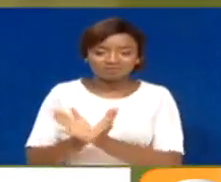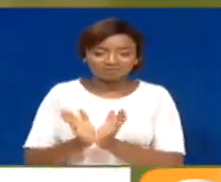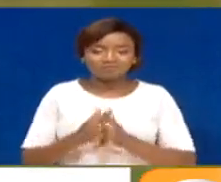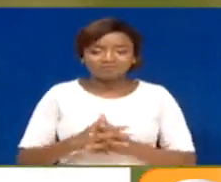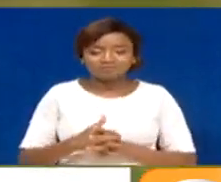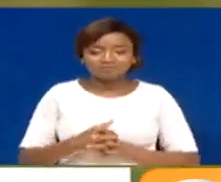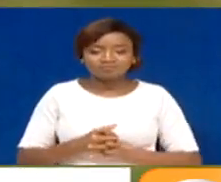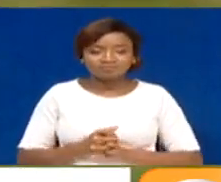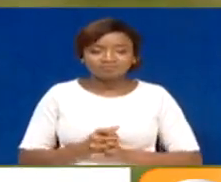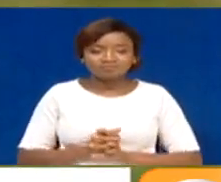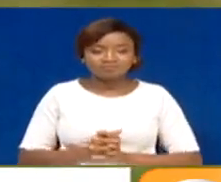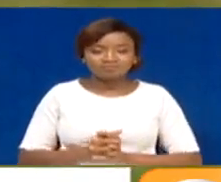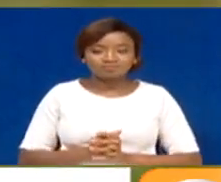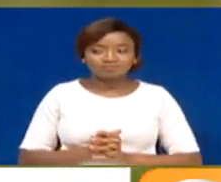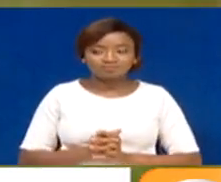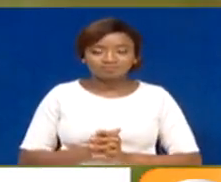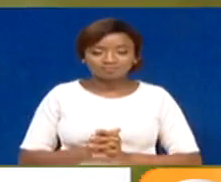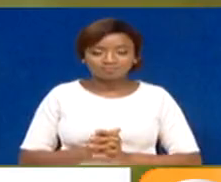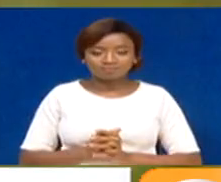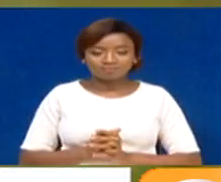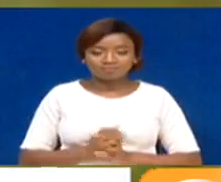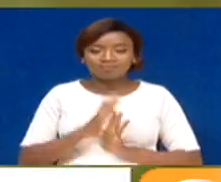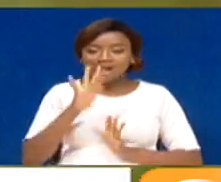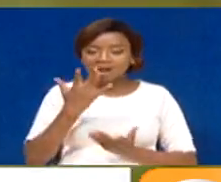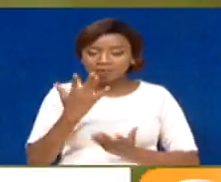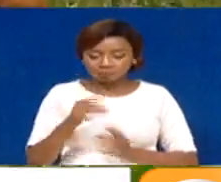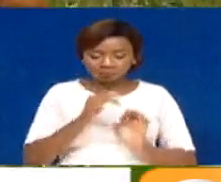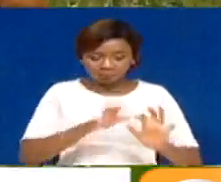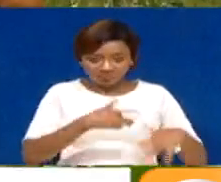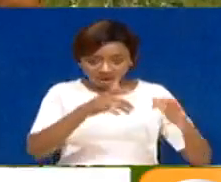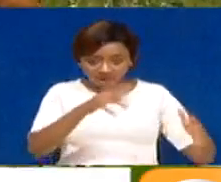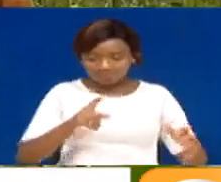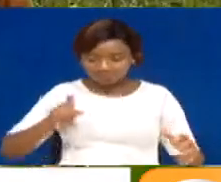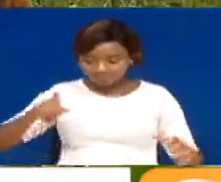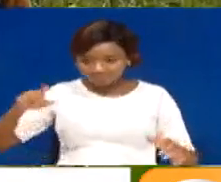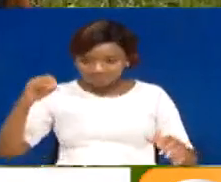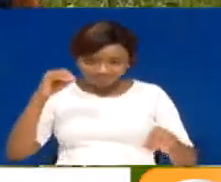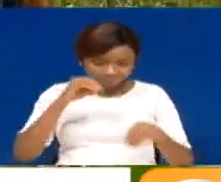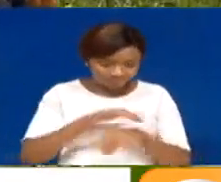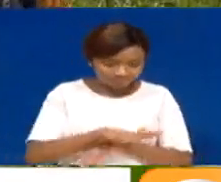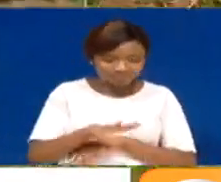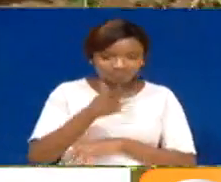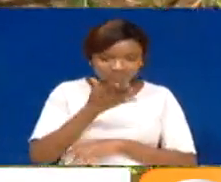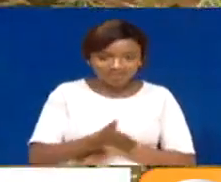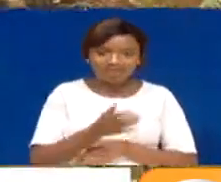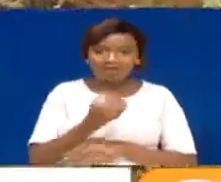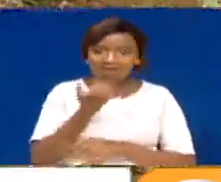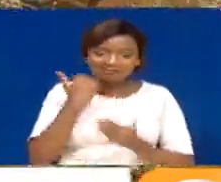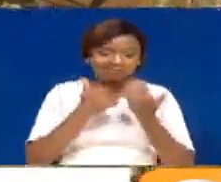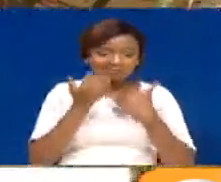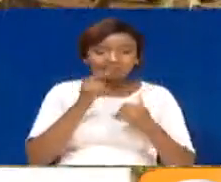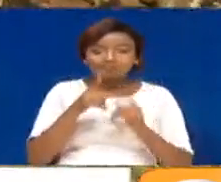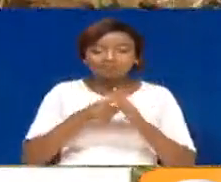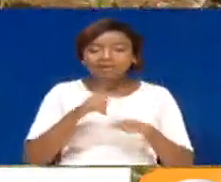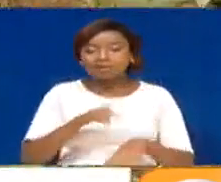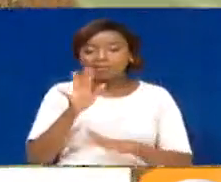of the comfort of depending on their farms for food. According to farmers here, the fall armyworm invasion started